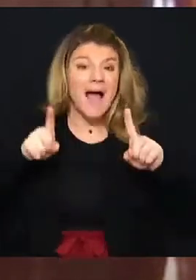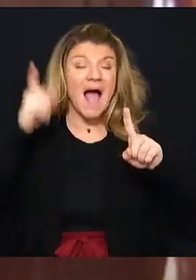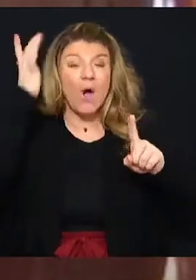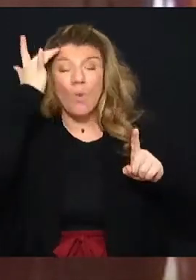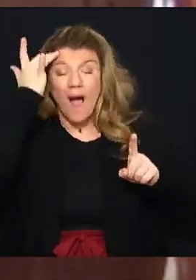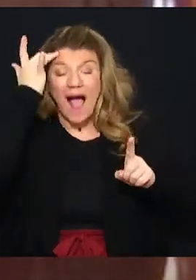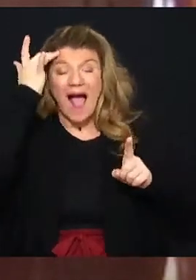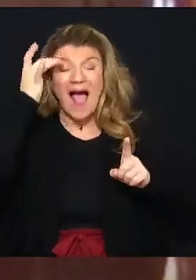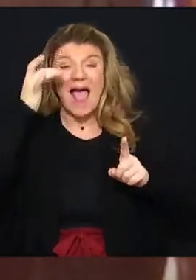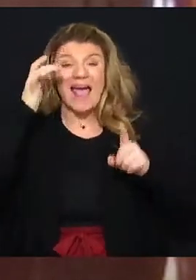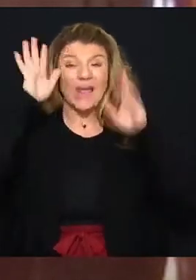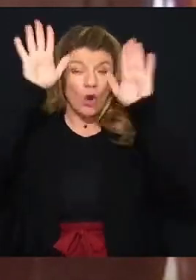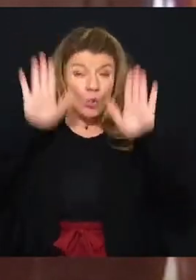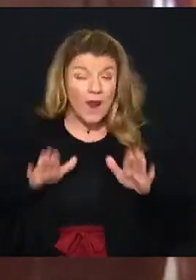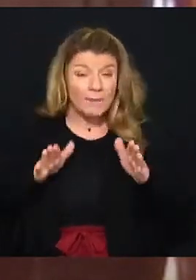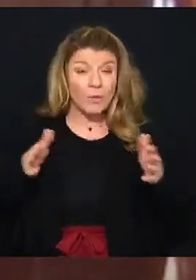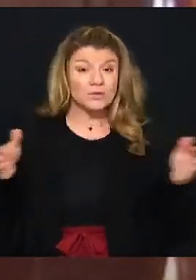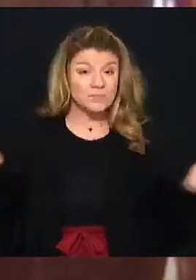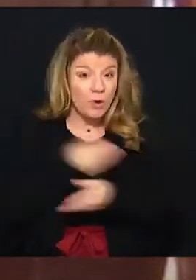the incredible spread,